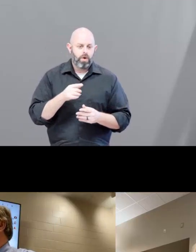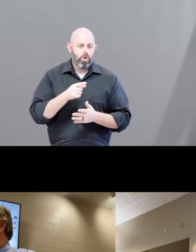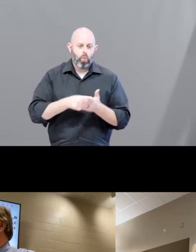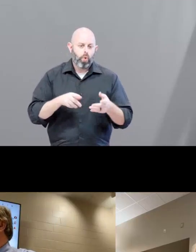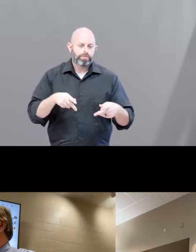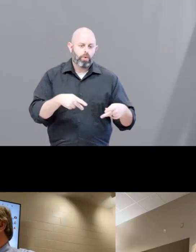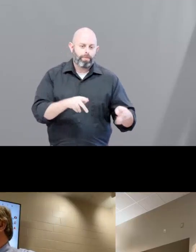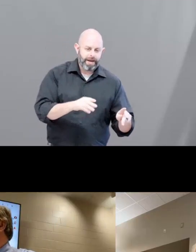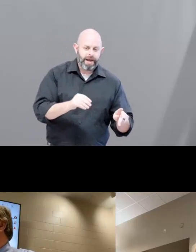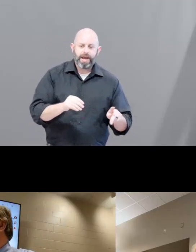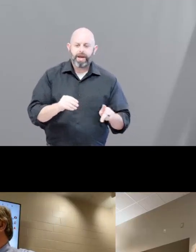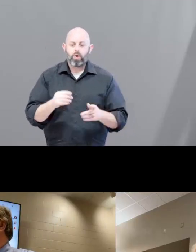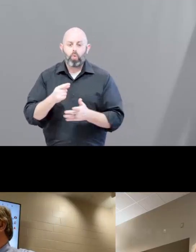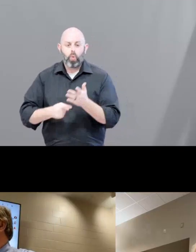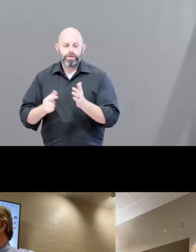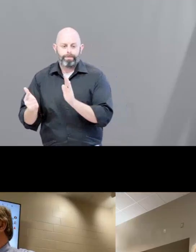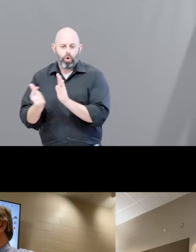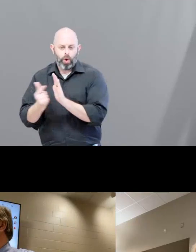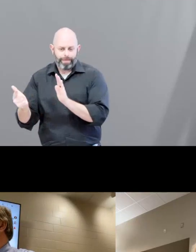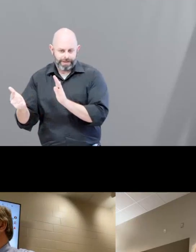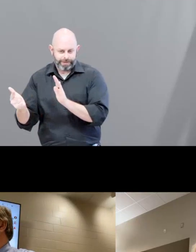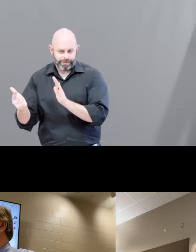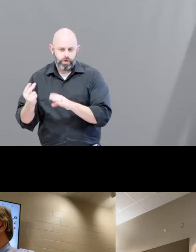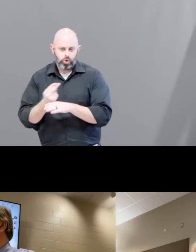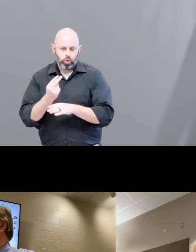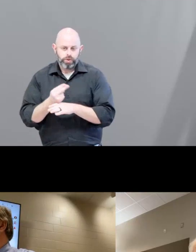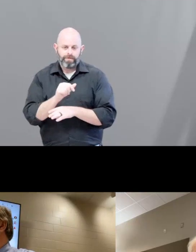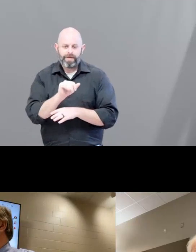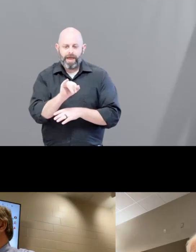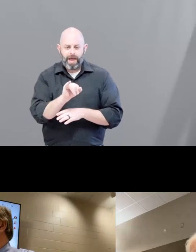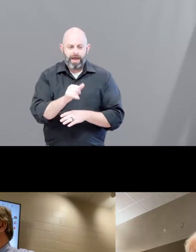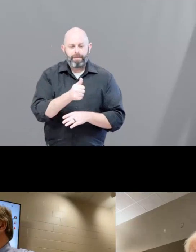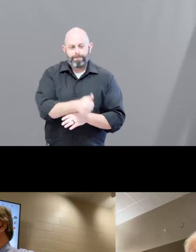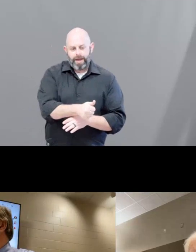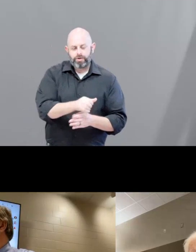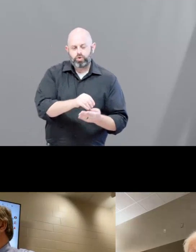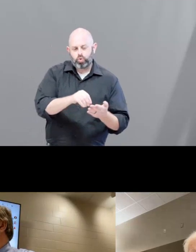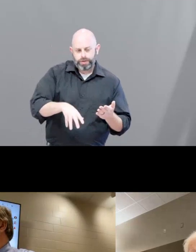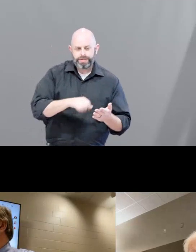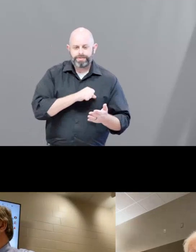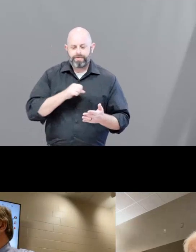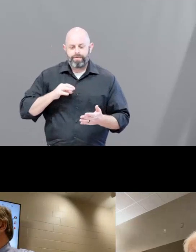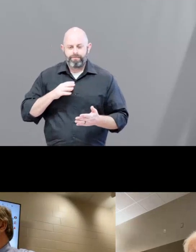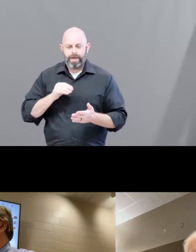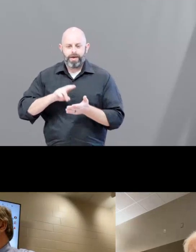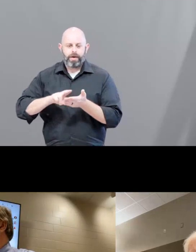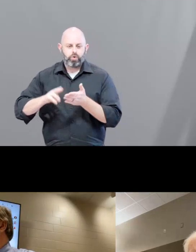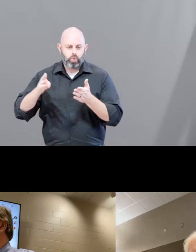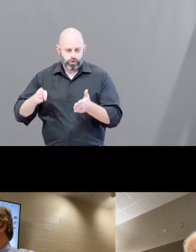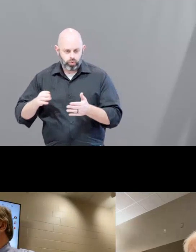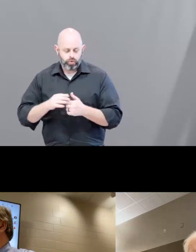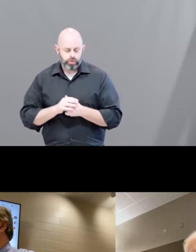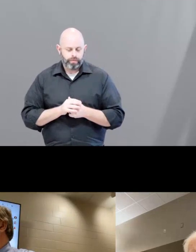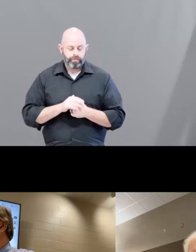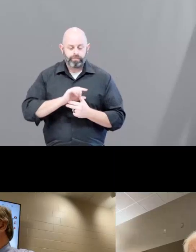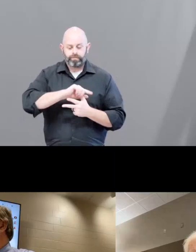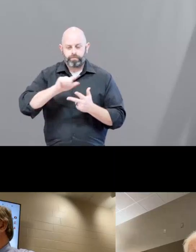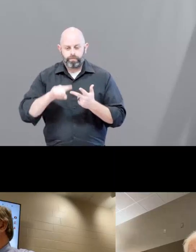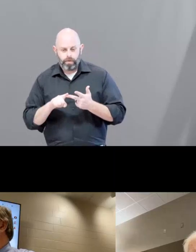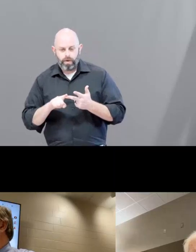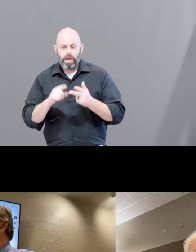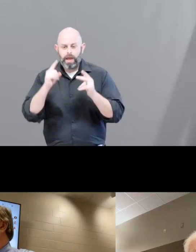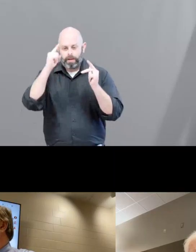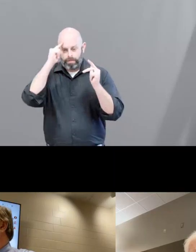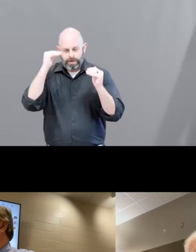what's permitted and what's prohibited uses of AI by students, staff, and contractors. Expectations for